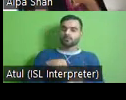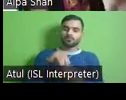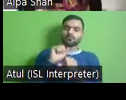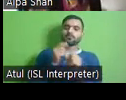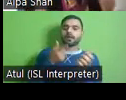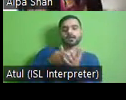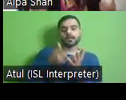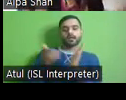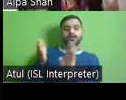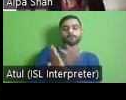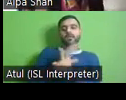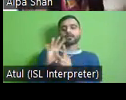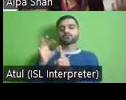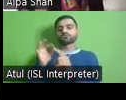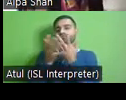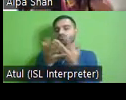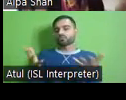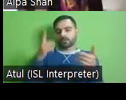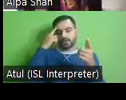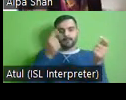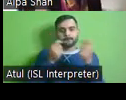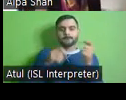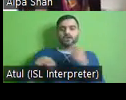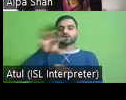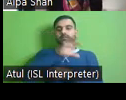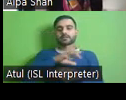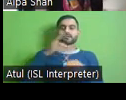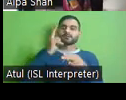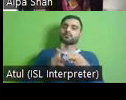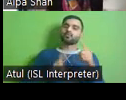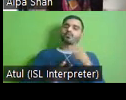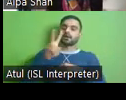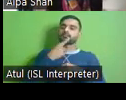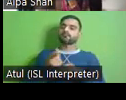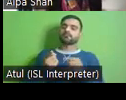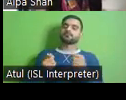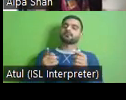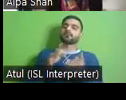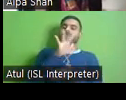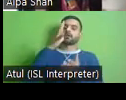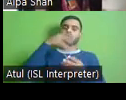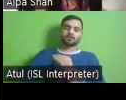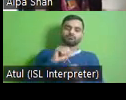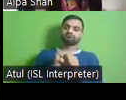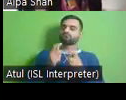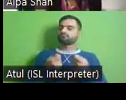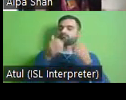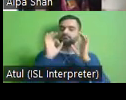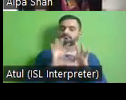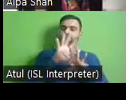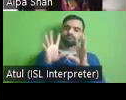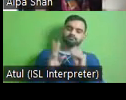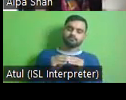villages before we had these kind of forms of the modern state, which have now become so prevalent, even in a place like Jharkhand, which, you know, until